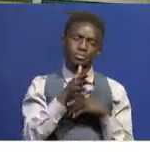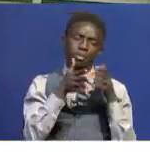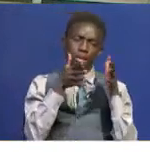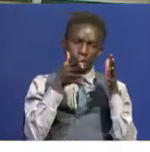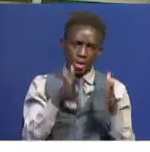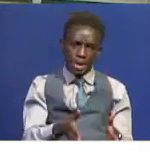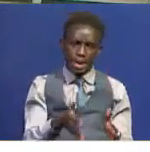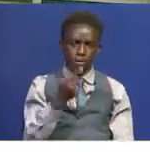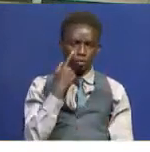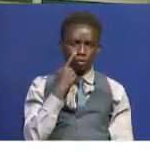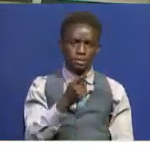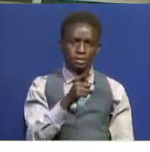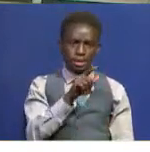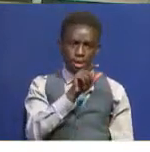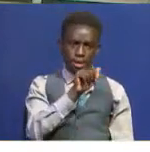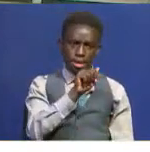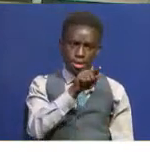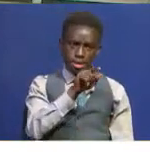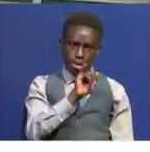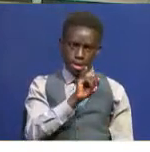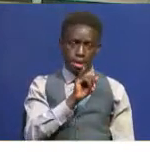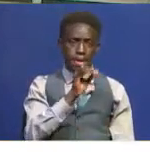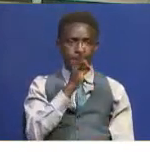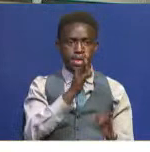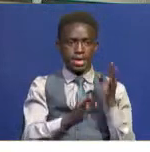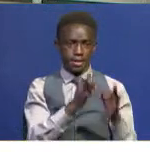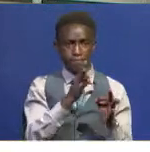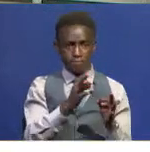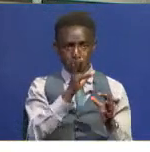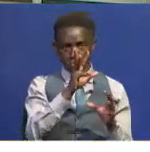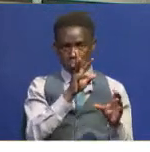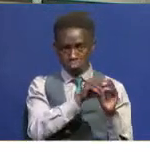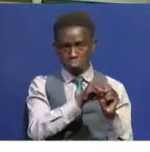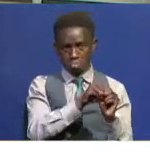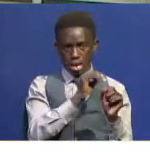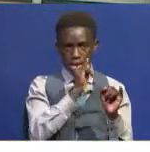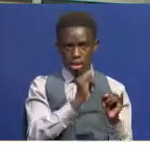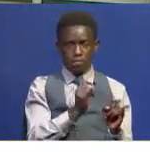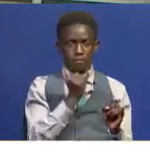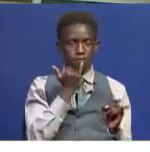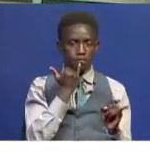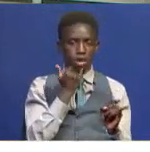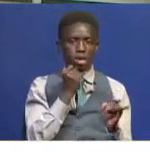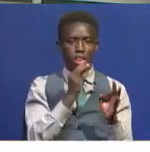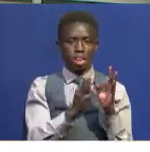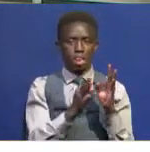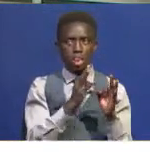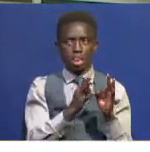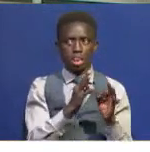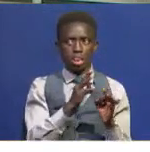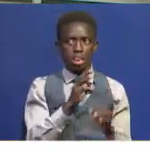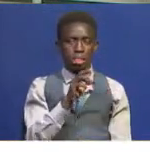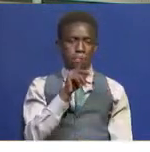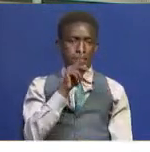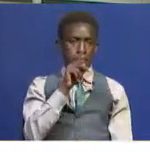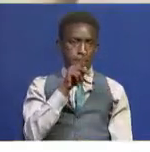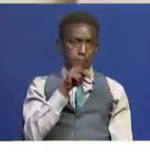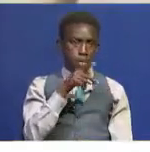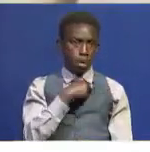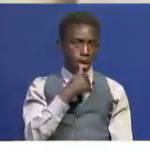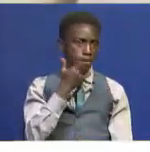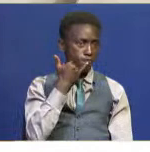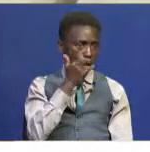with that really dent somebody who wants to buy a phone with AI capabilities, dent your pocket? Not